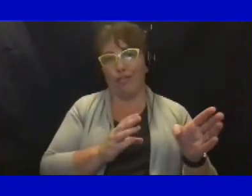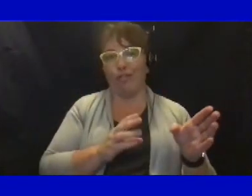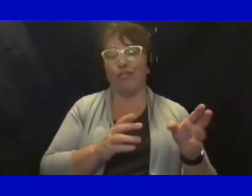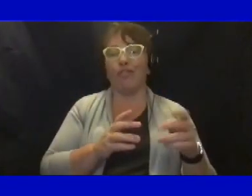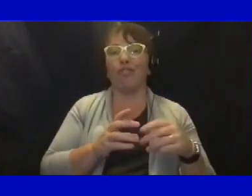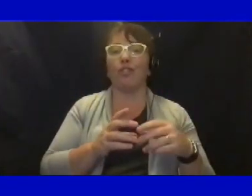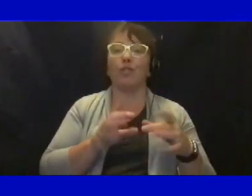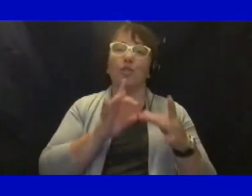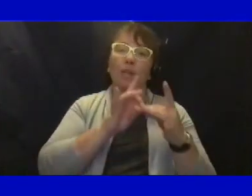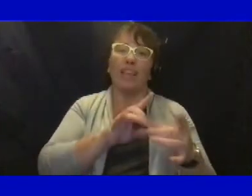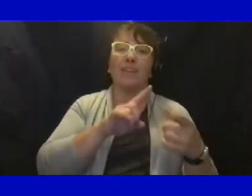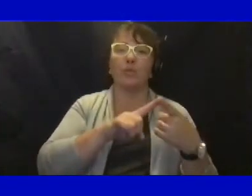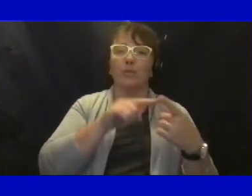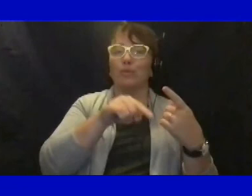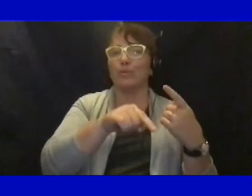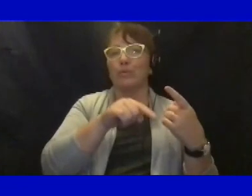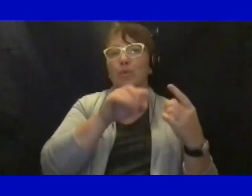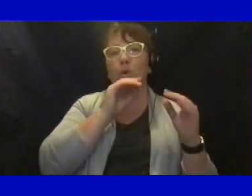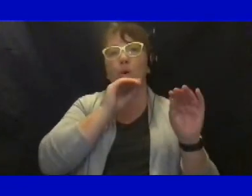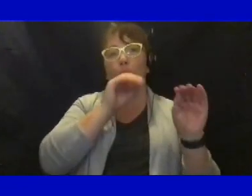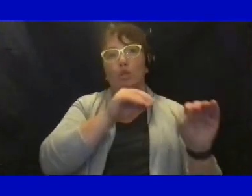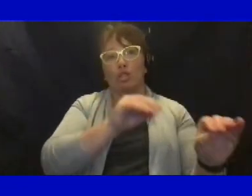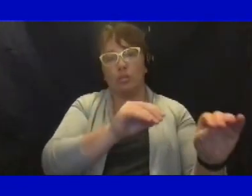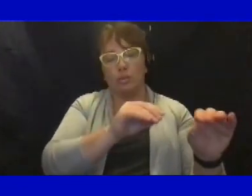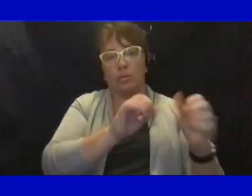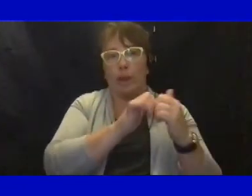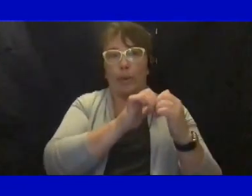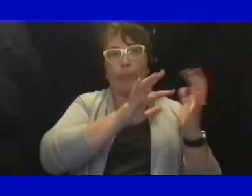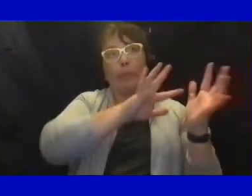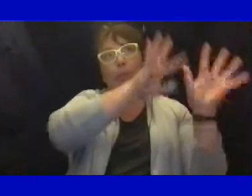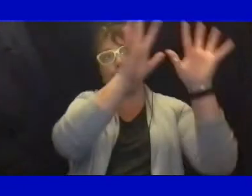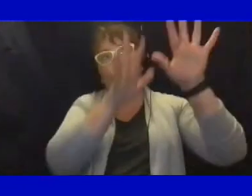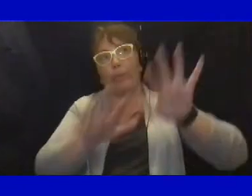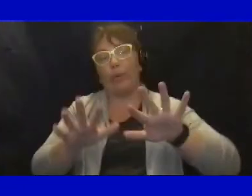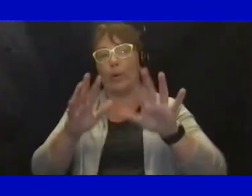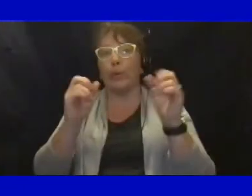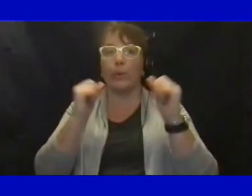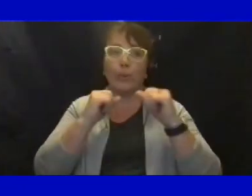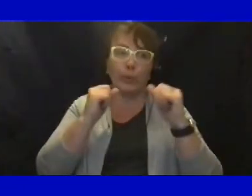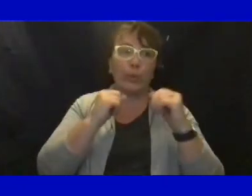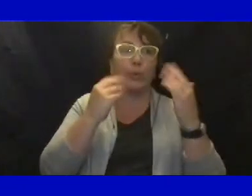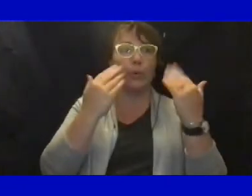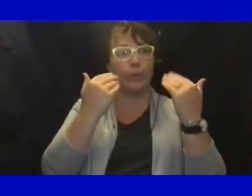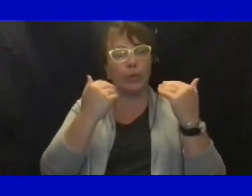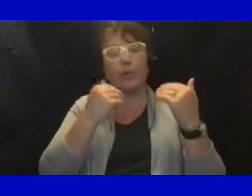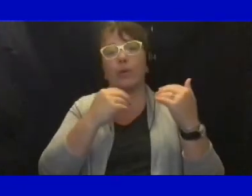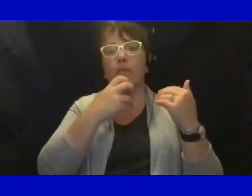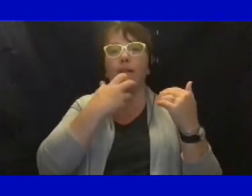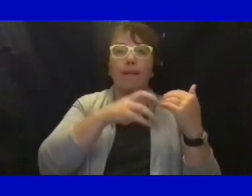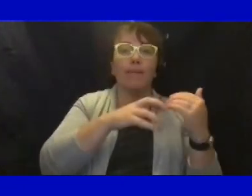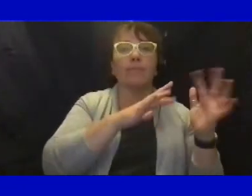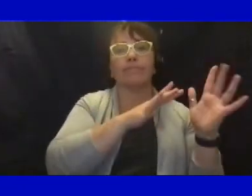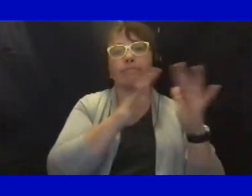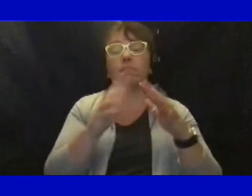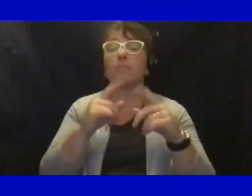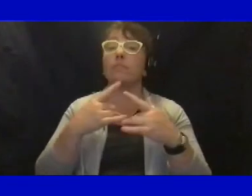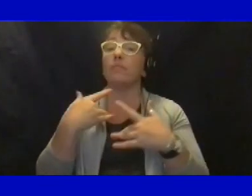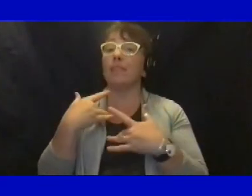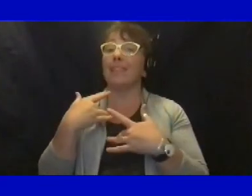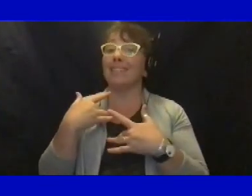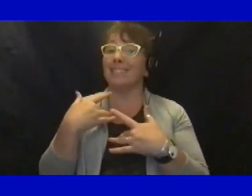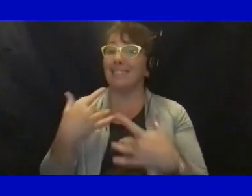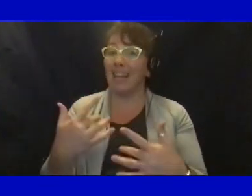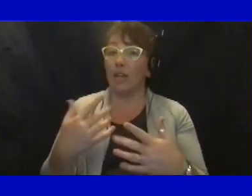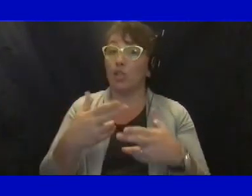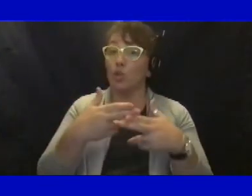equator. What La Nina does is it tends to bring us a shorter winter, a drier winter, but a variable winter. And what